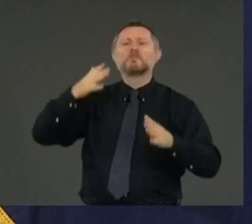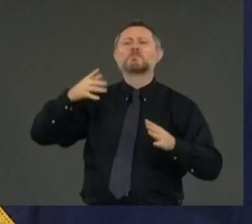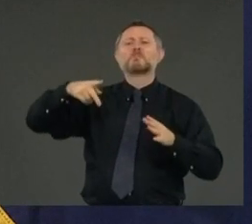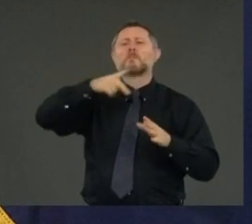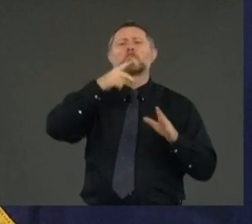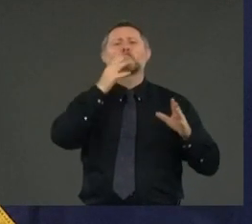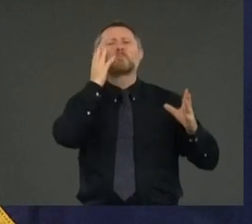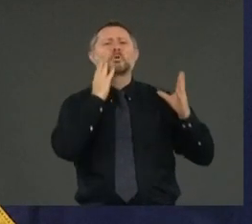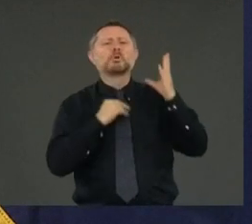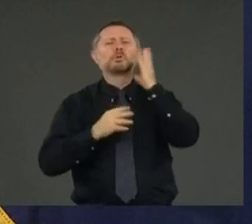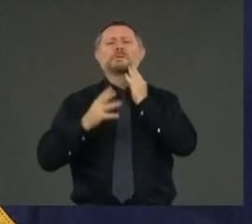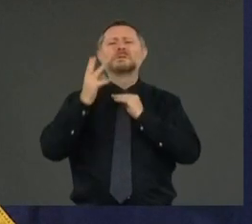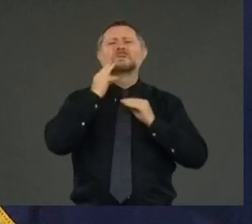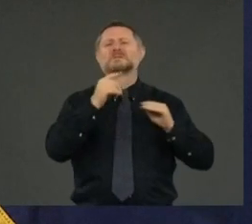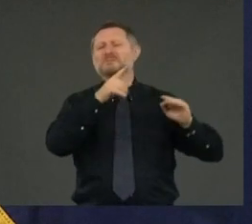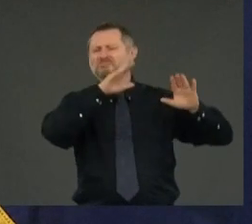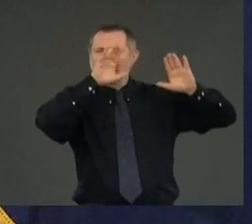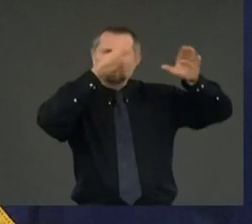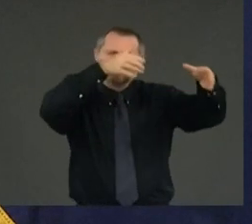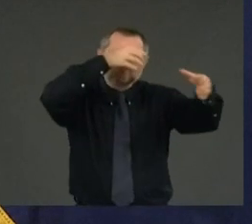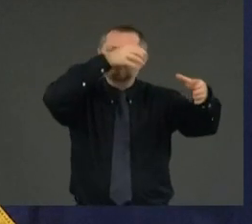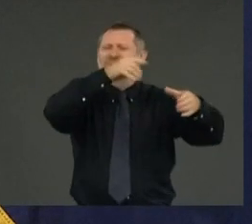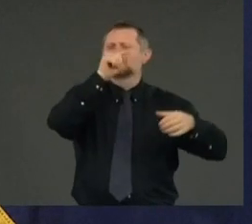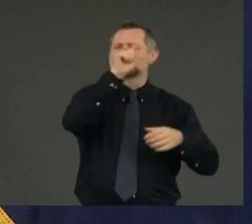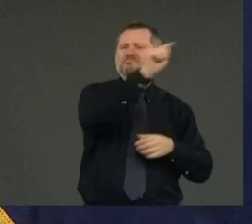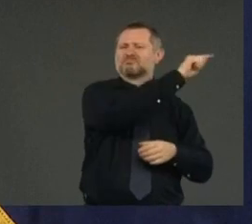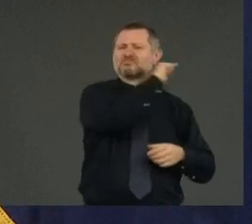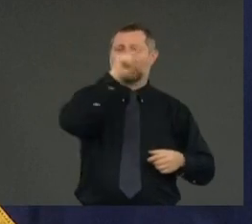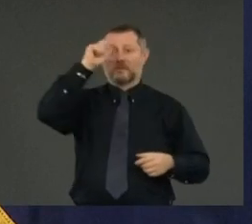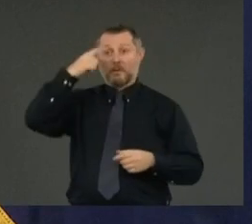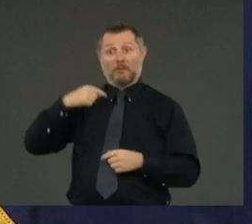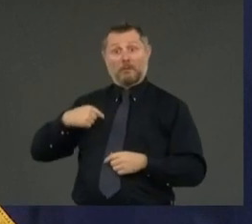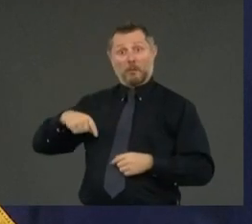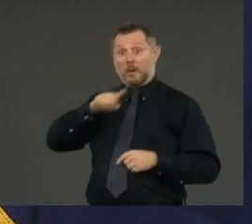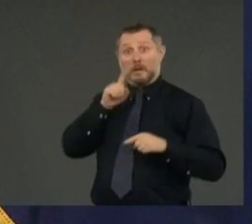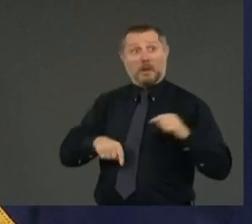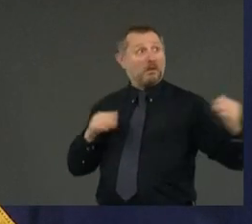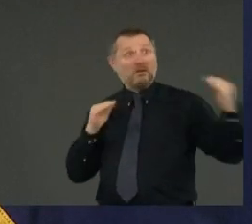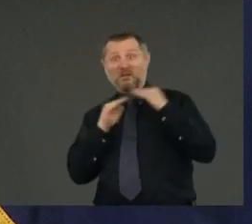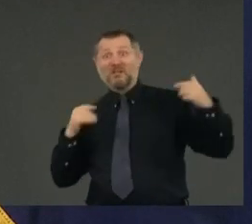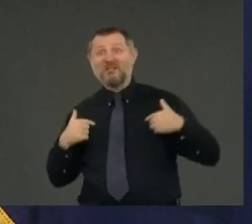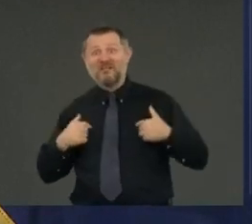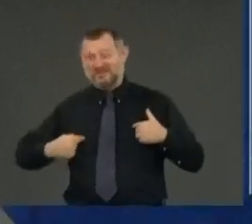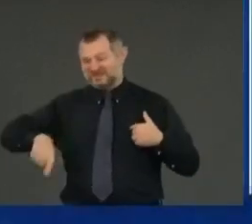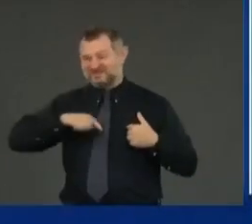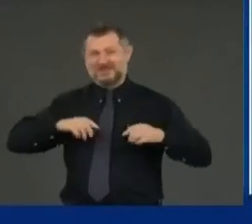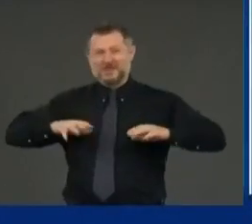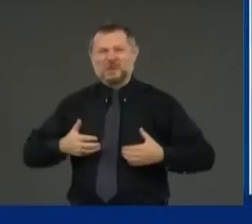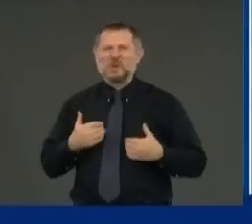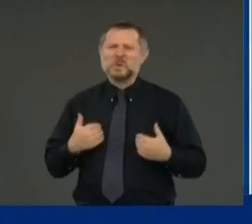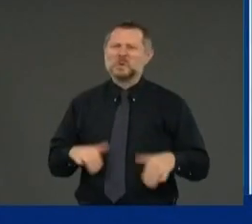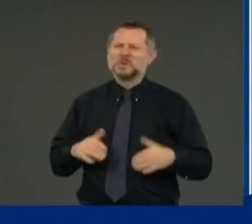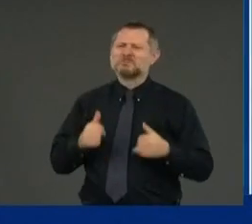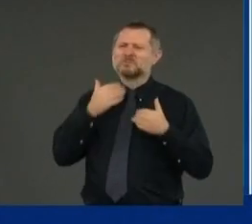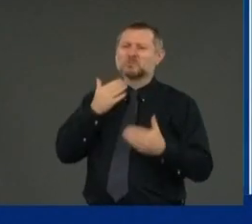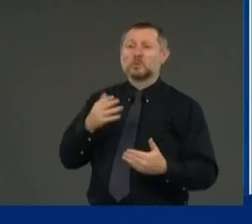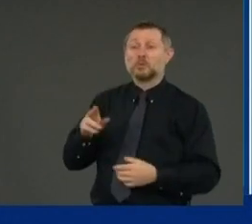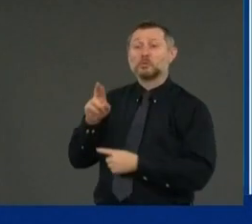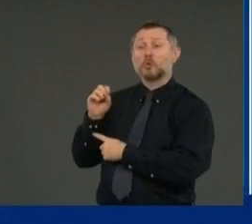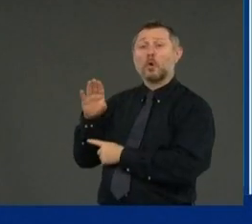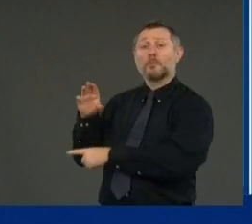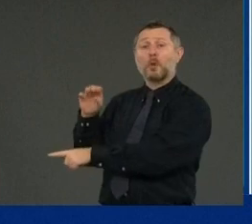holds a candle to what this team did. To my left is Robert Mujica. I've worked with him for 13